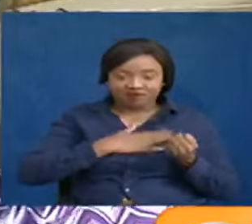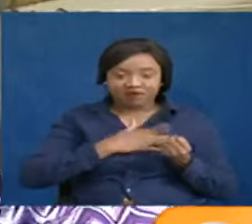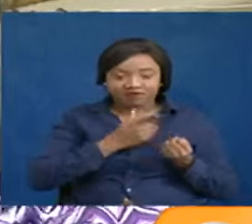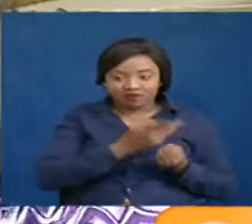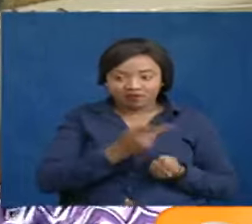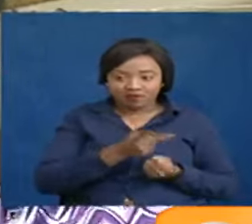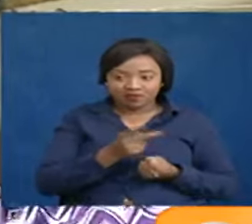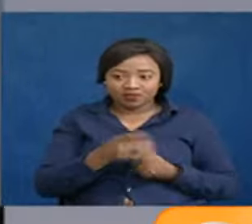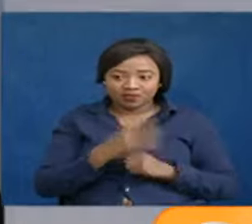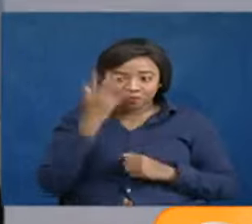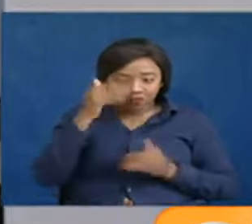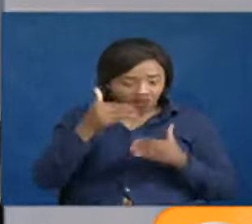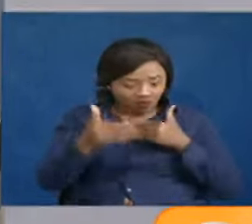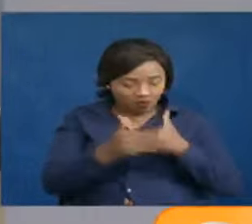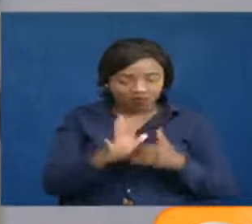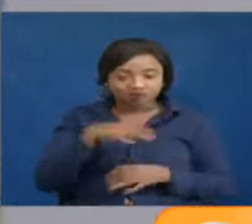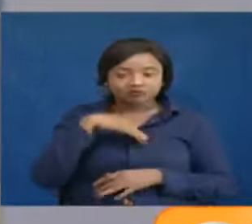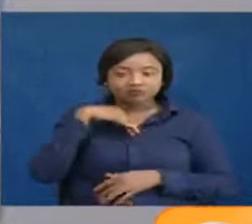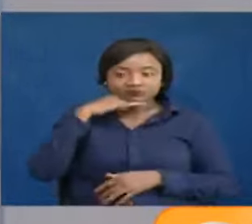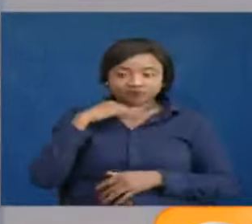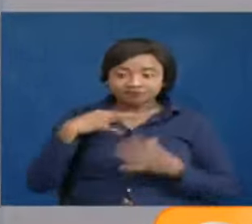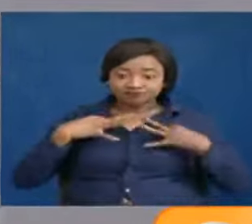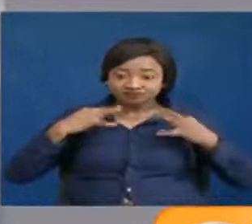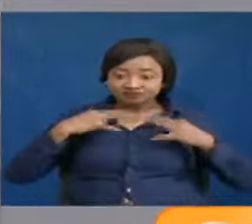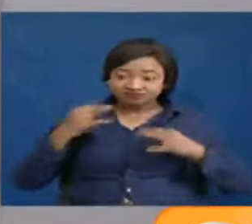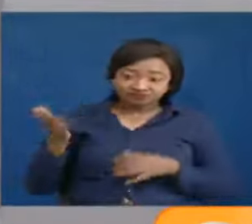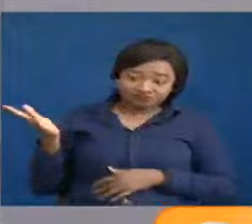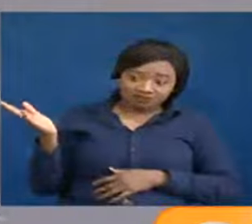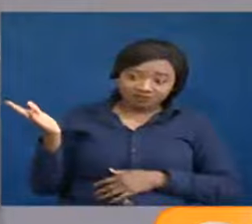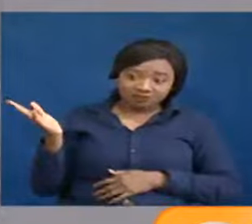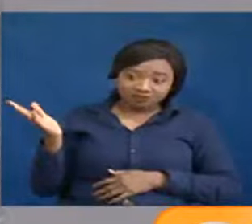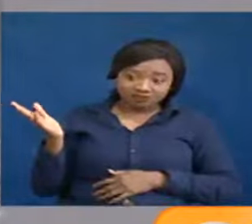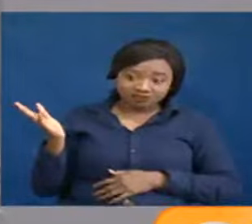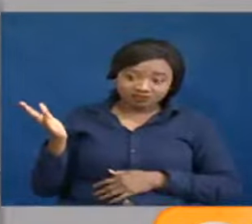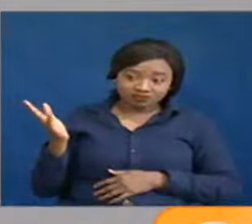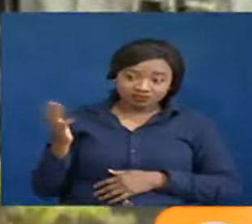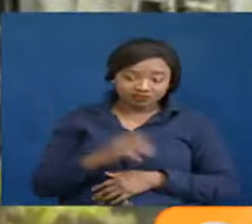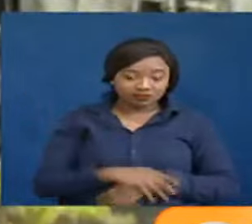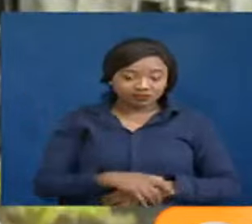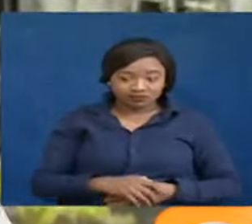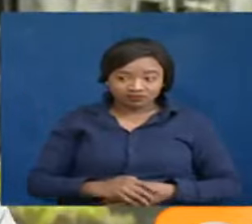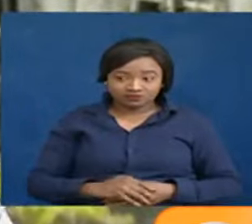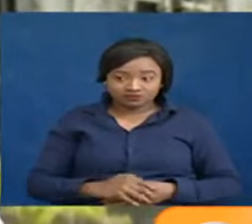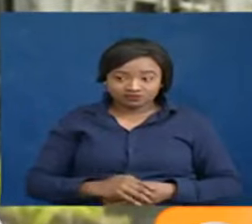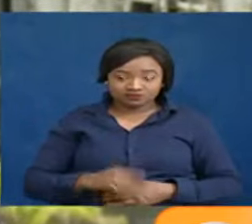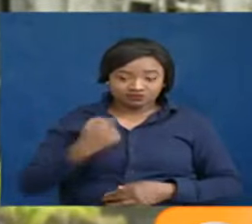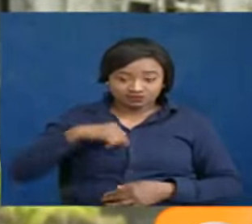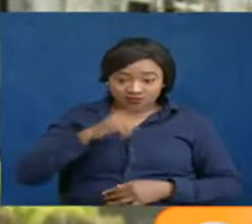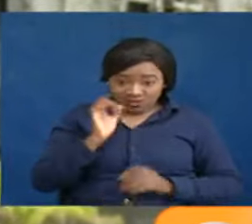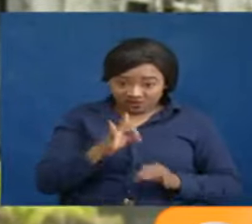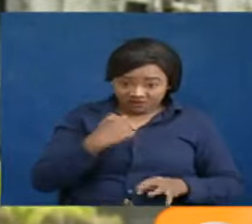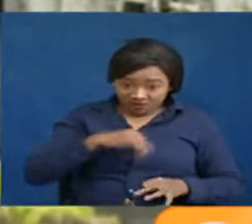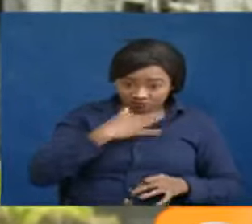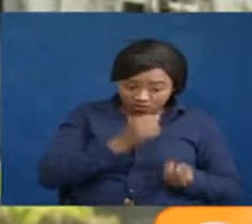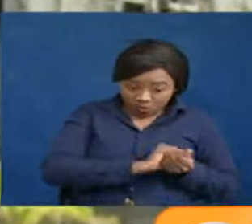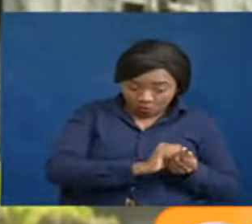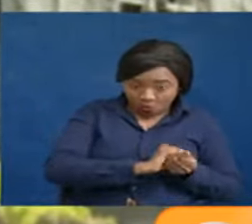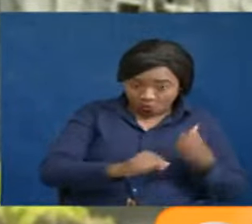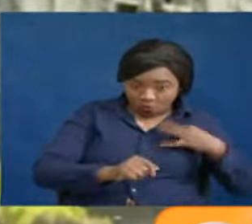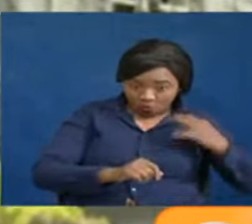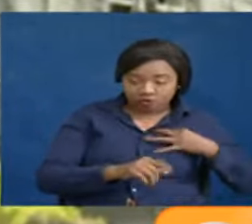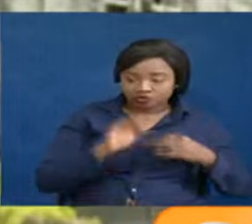jaws of death. Clothes are smeared with cement residue after laundry. We have to call these guys from Jengo to ask